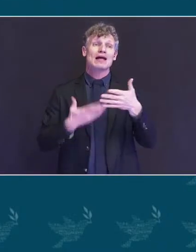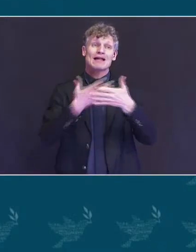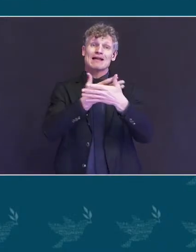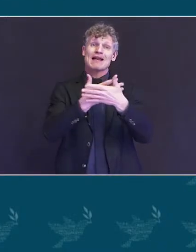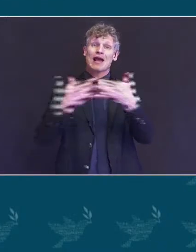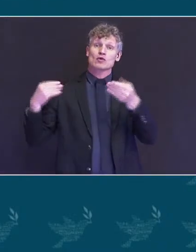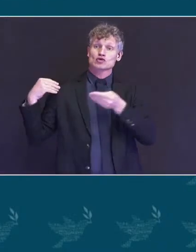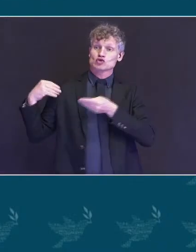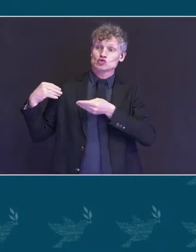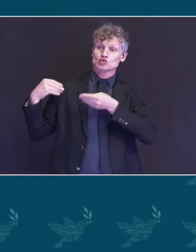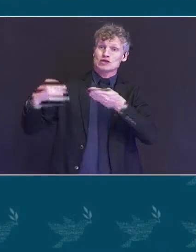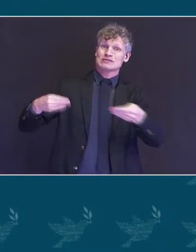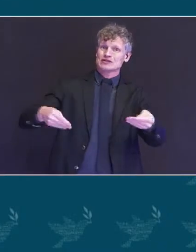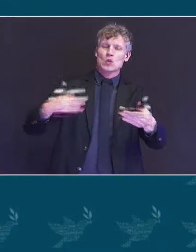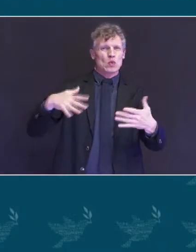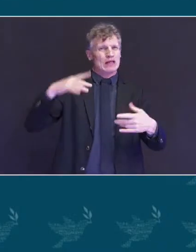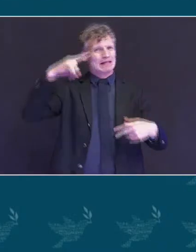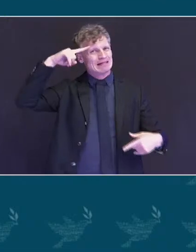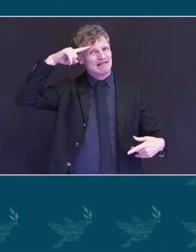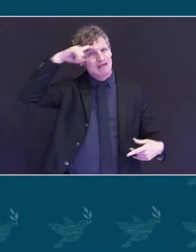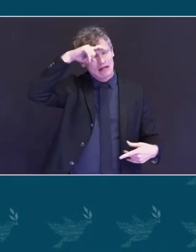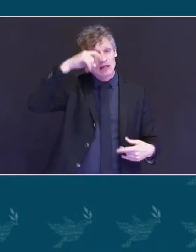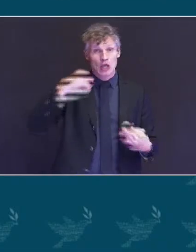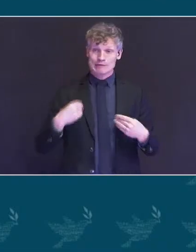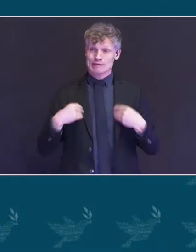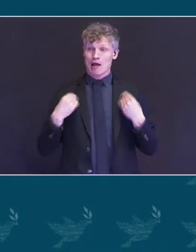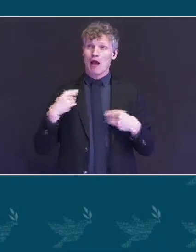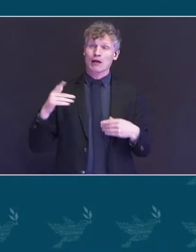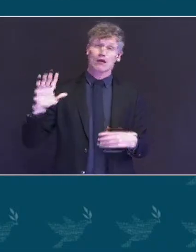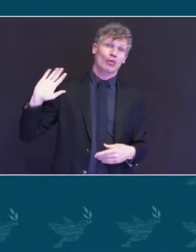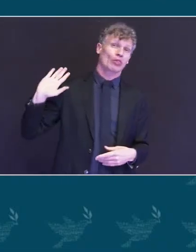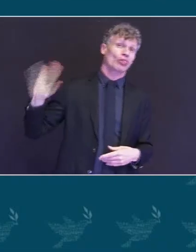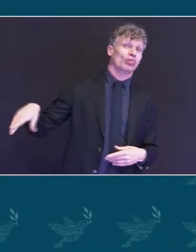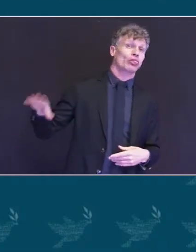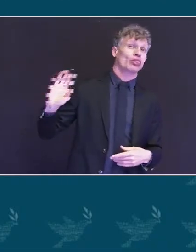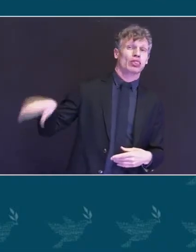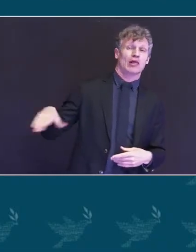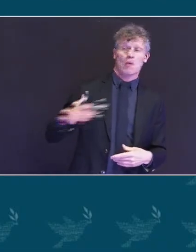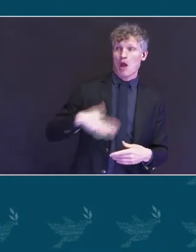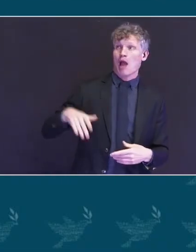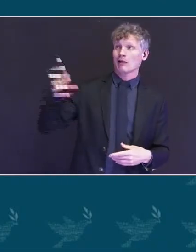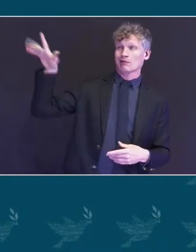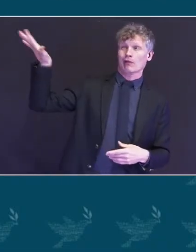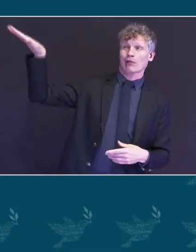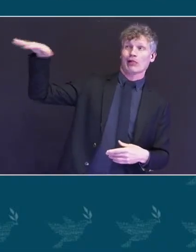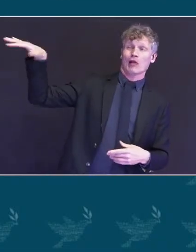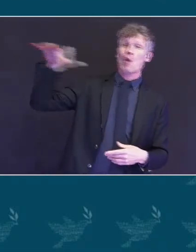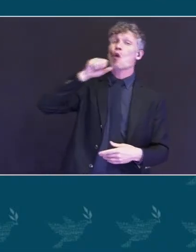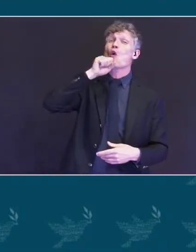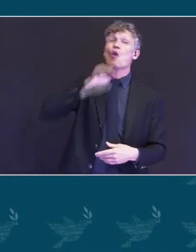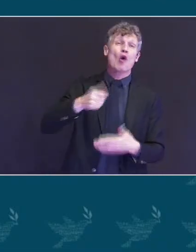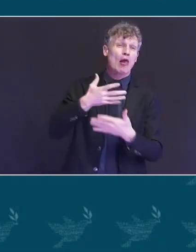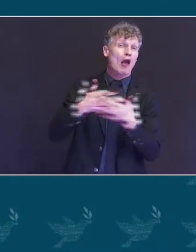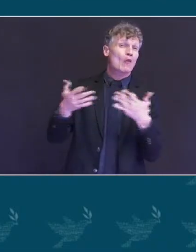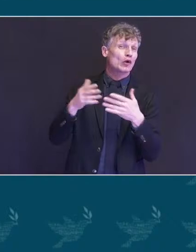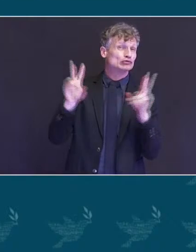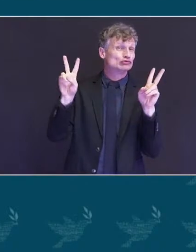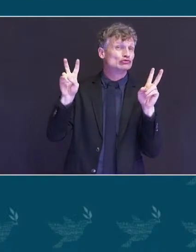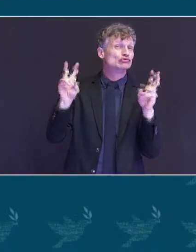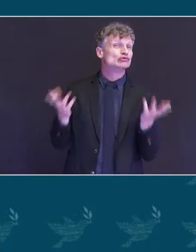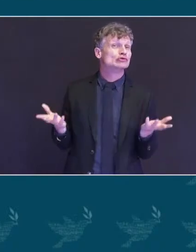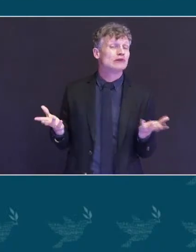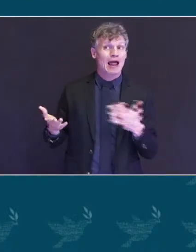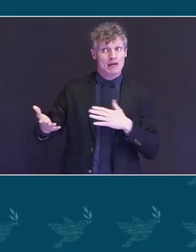because the young generation sometimes not interested to learn the indigenous language, and sometimes because in the past it